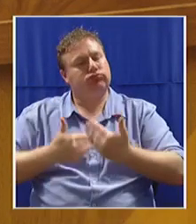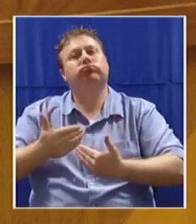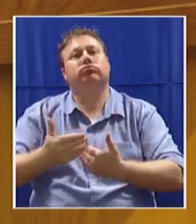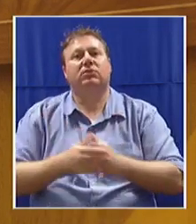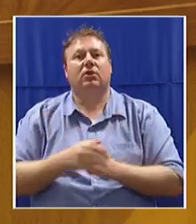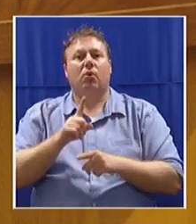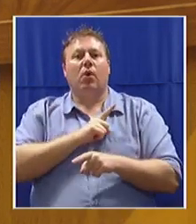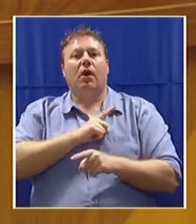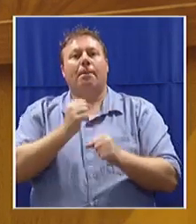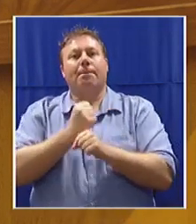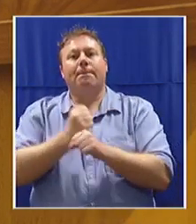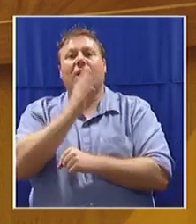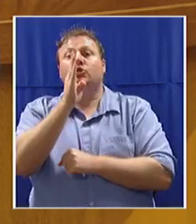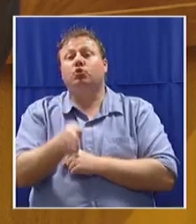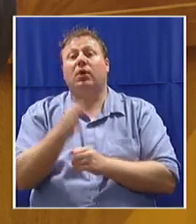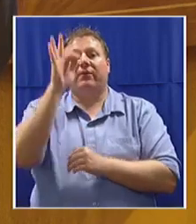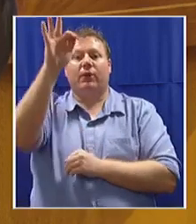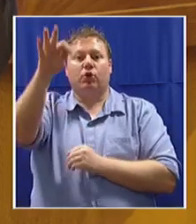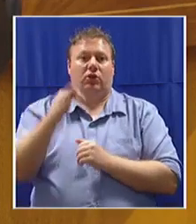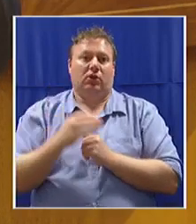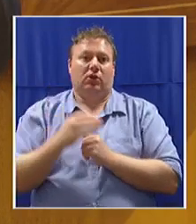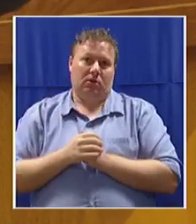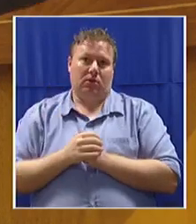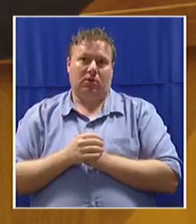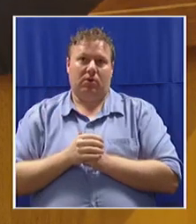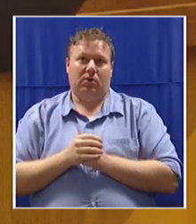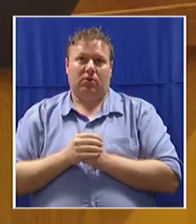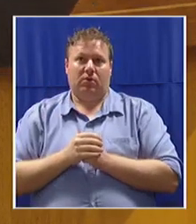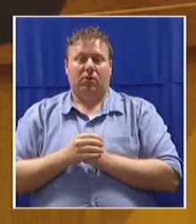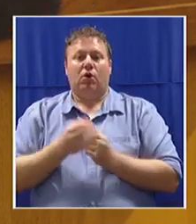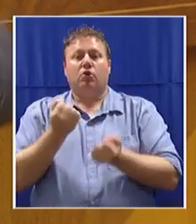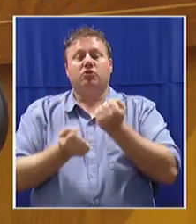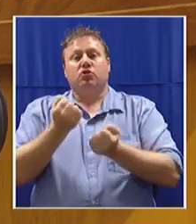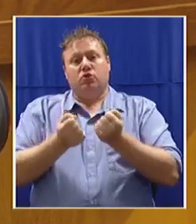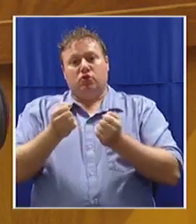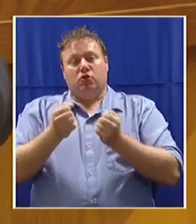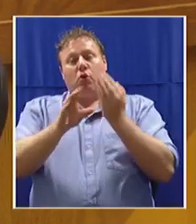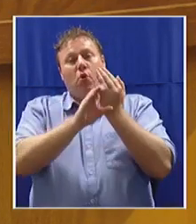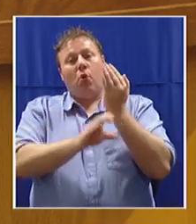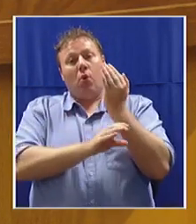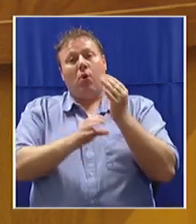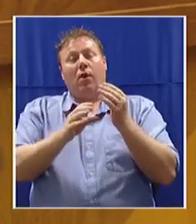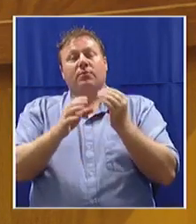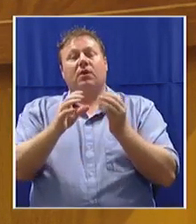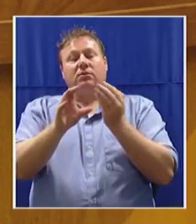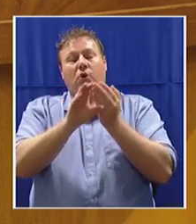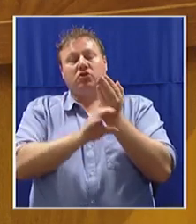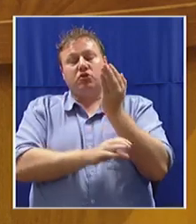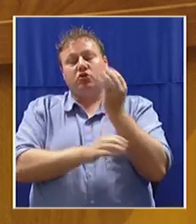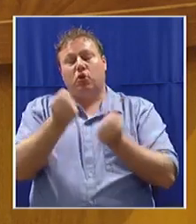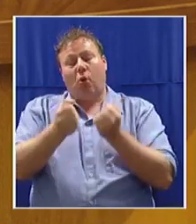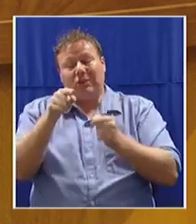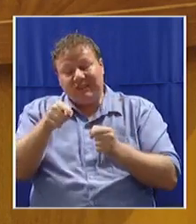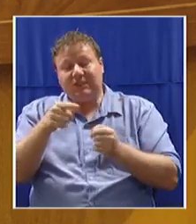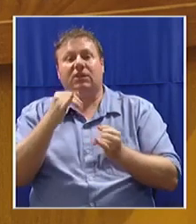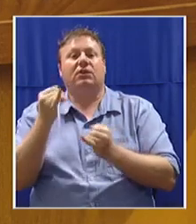to ensure in future the Constitutional Court instructs Parliament to amend the legislation when it strikes it down.